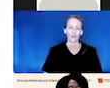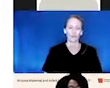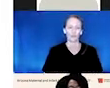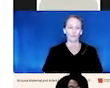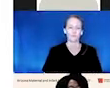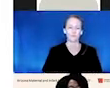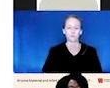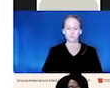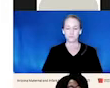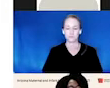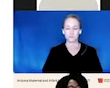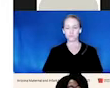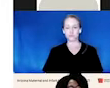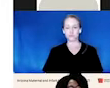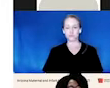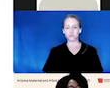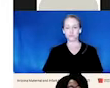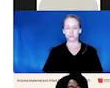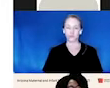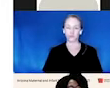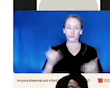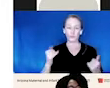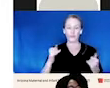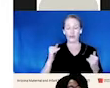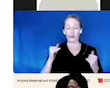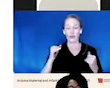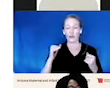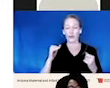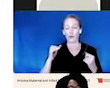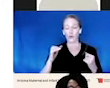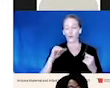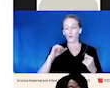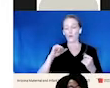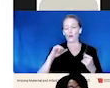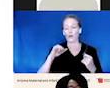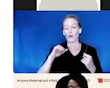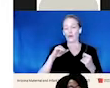So if we switch gears and start looking at the combined infant